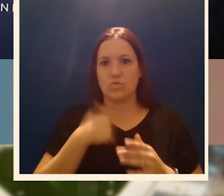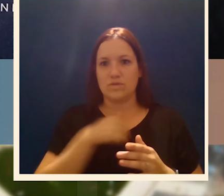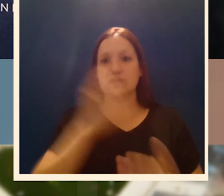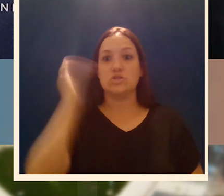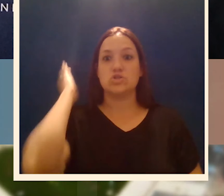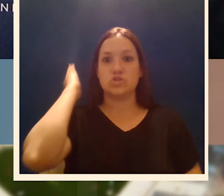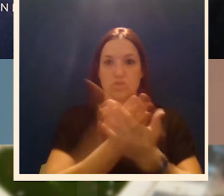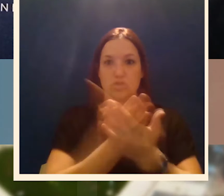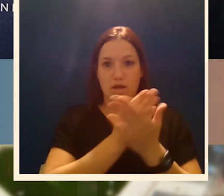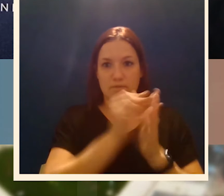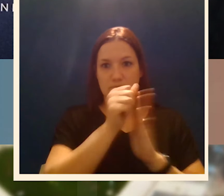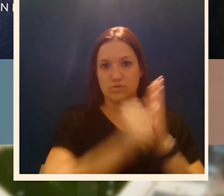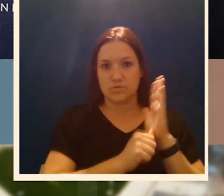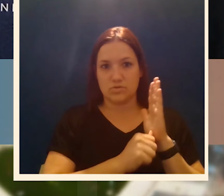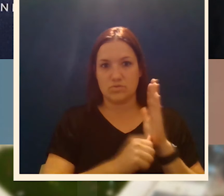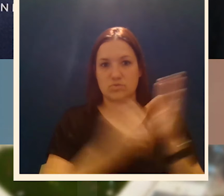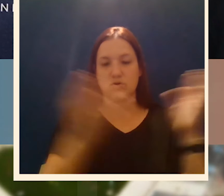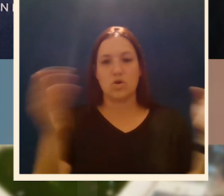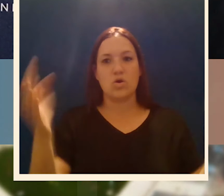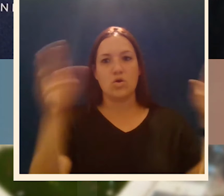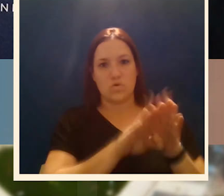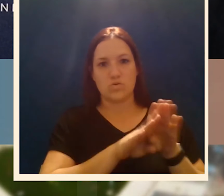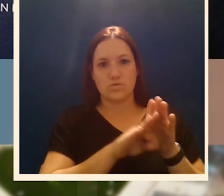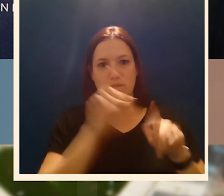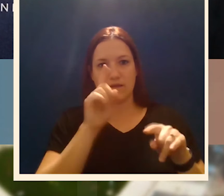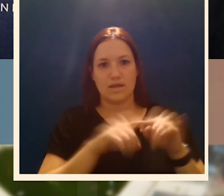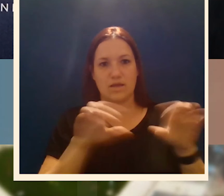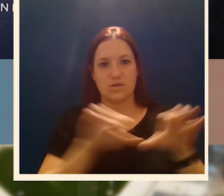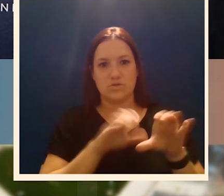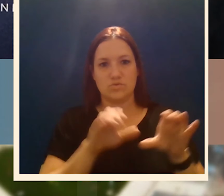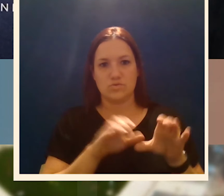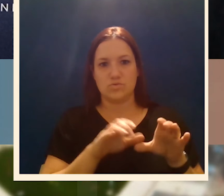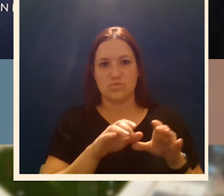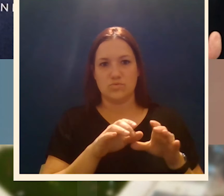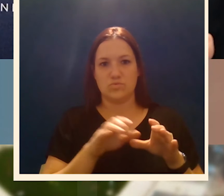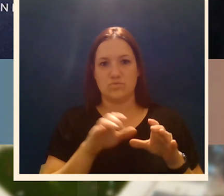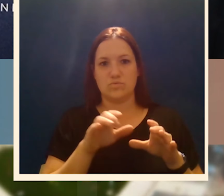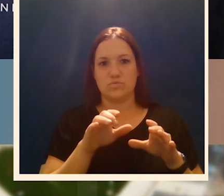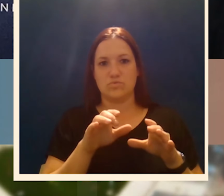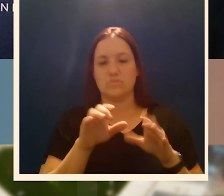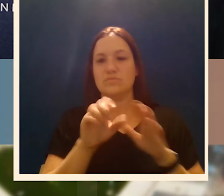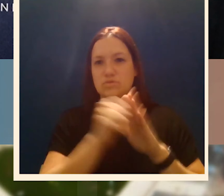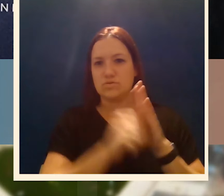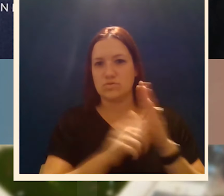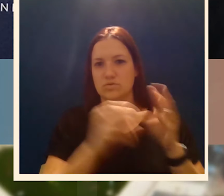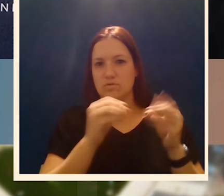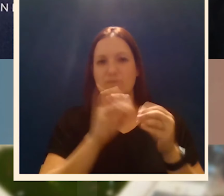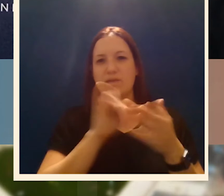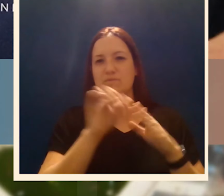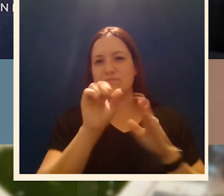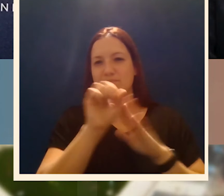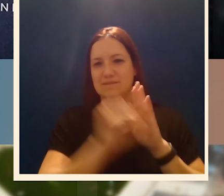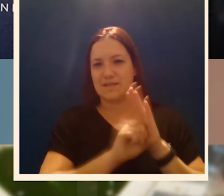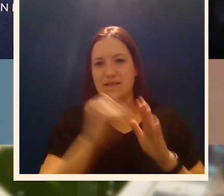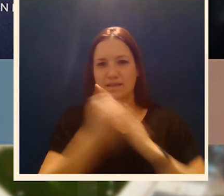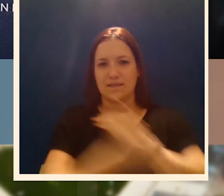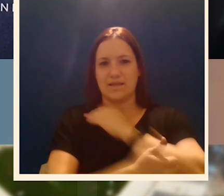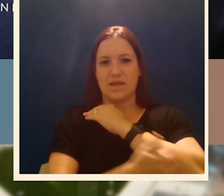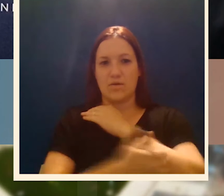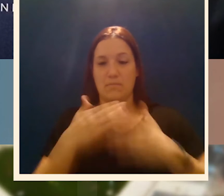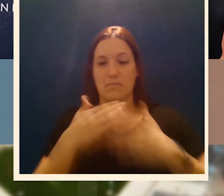came from the state and came from the county. Might have been a recommendation from the CDC, but again, the CDC are just